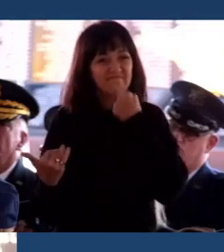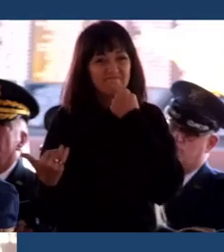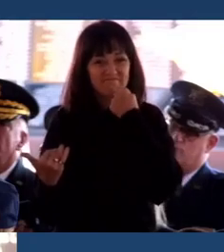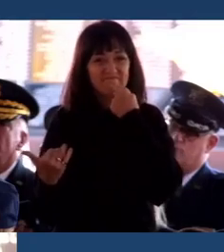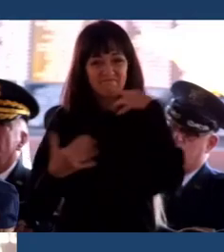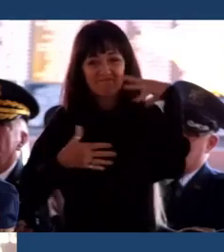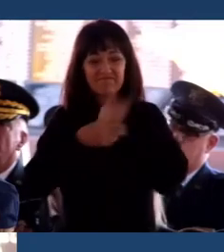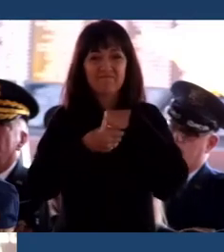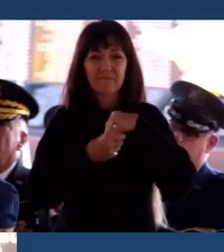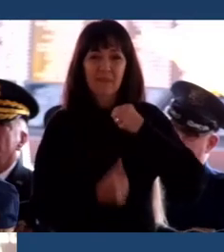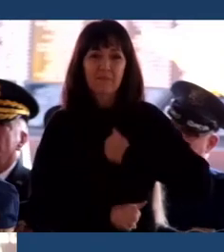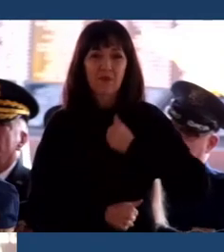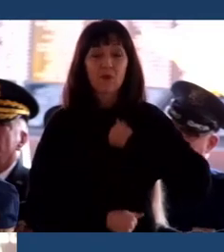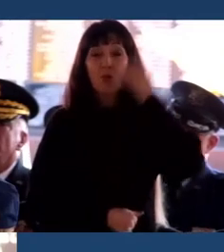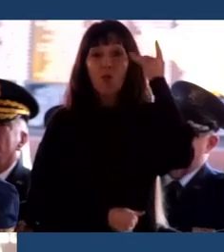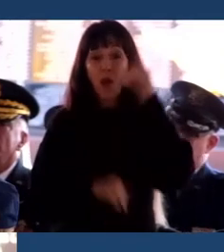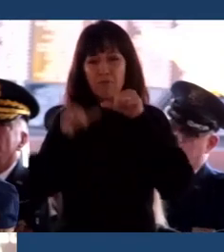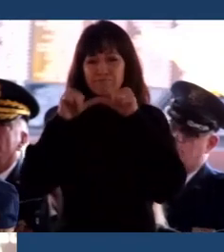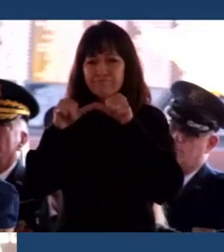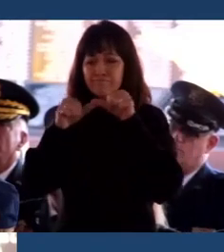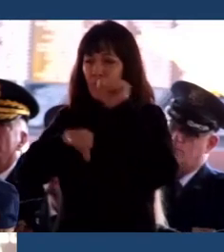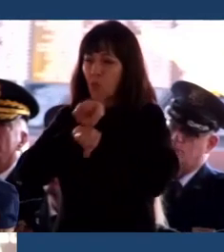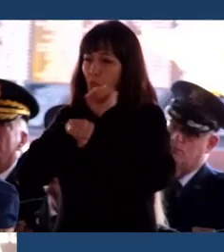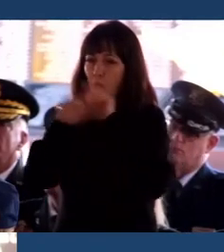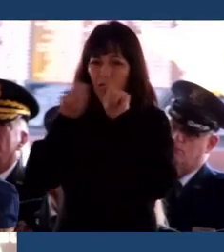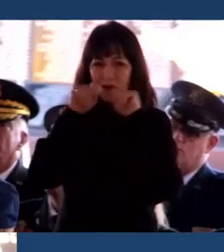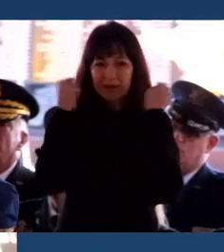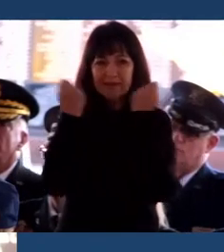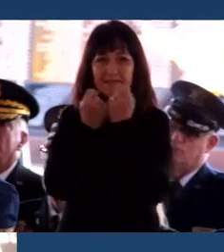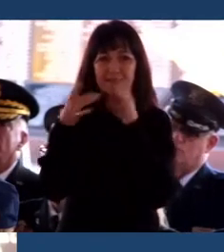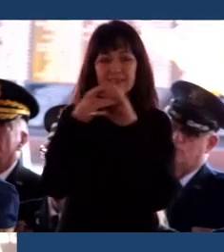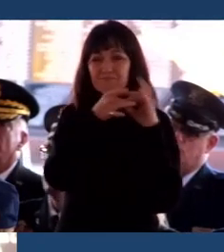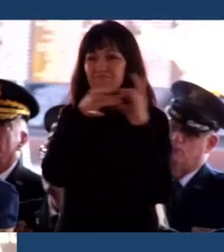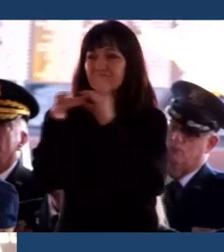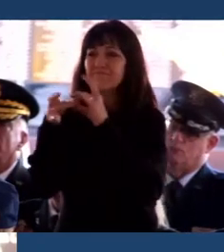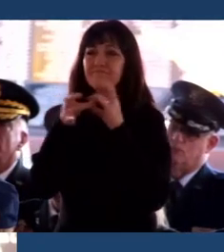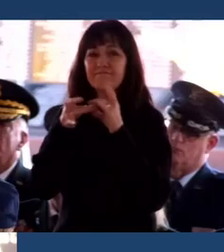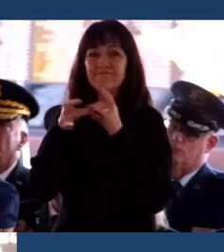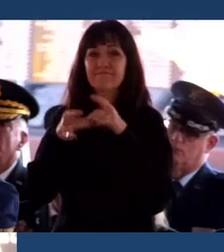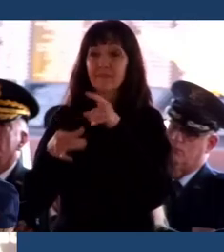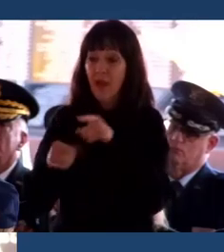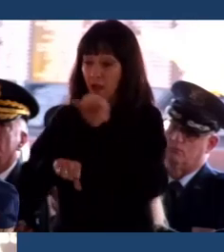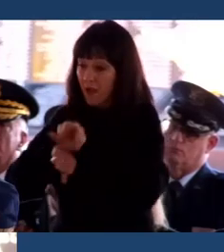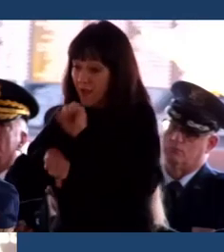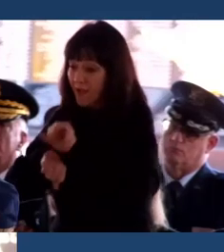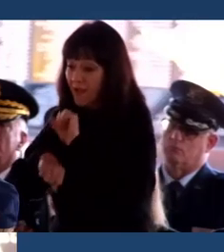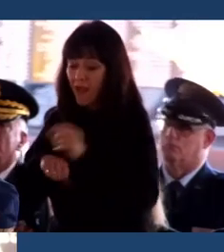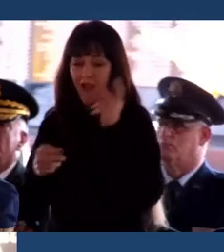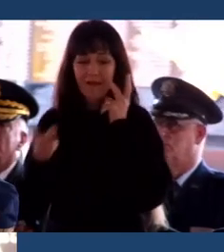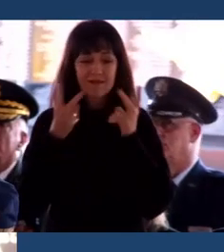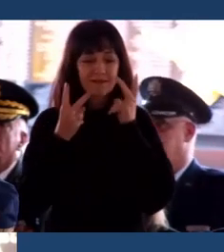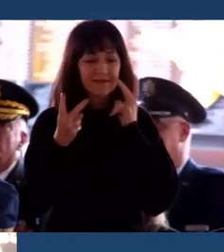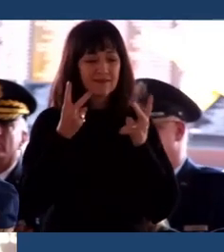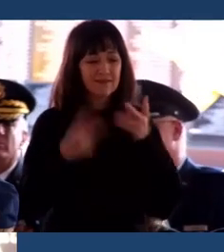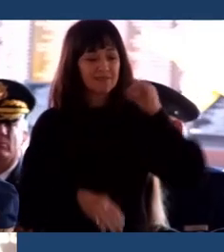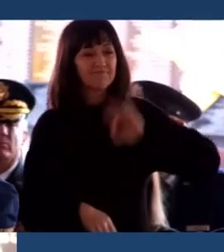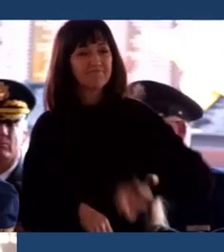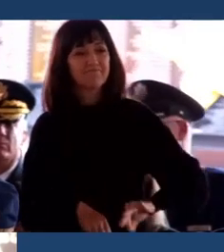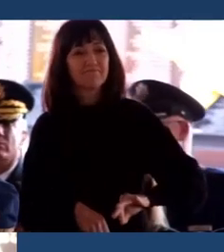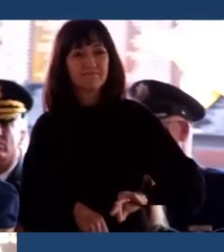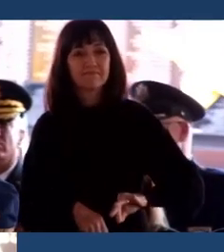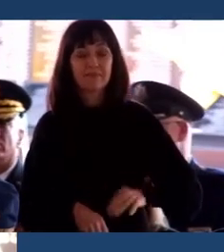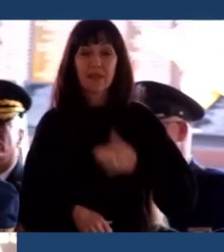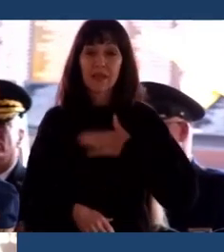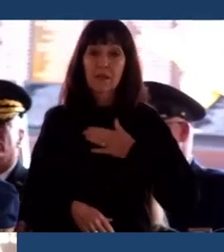opportunities to work as a team and the joy of realizing the fruits of your labor. My experience of longevity